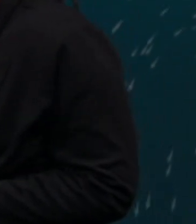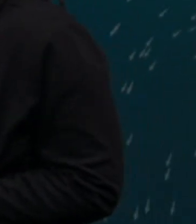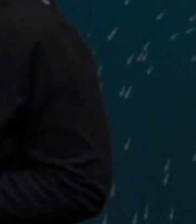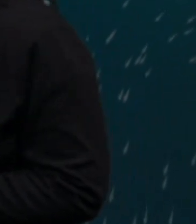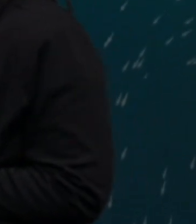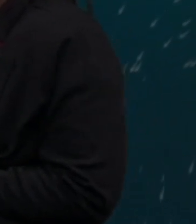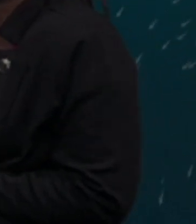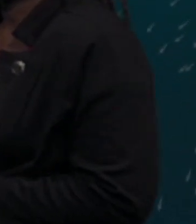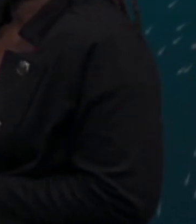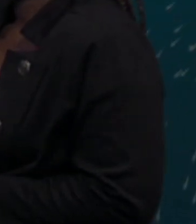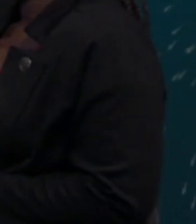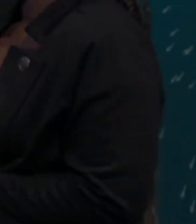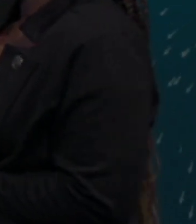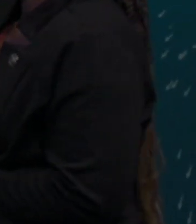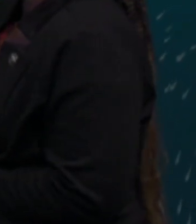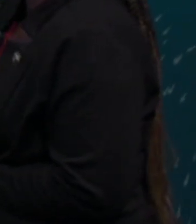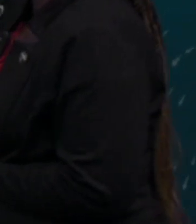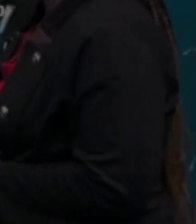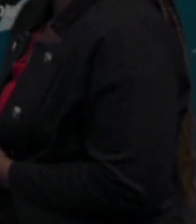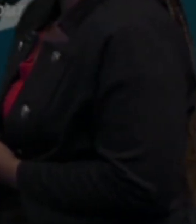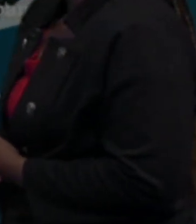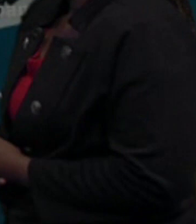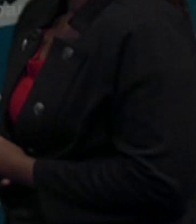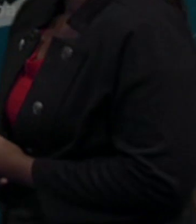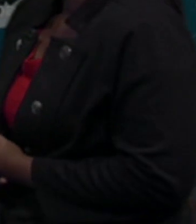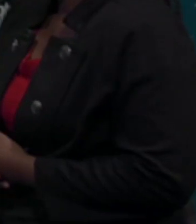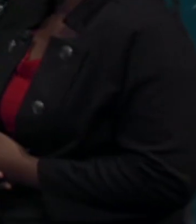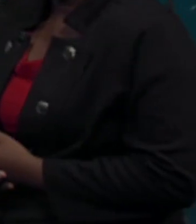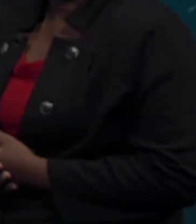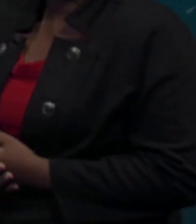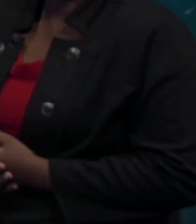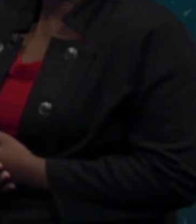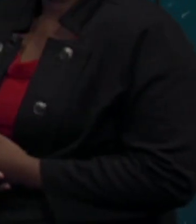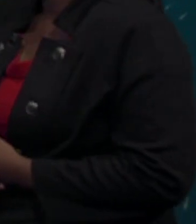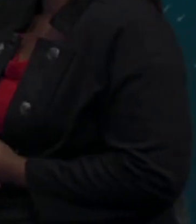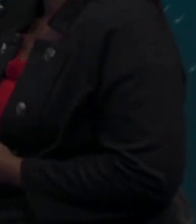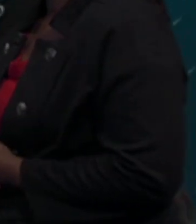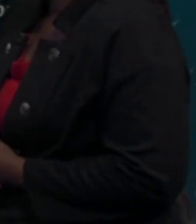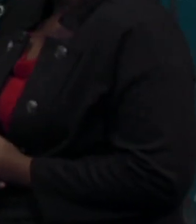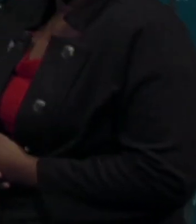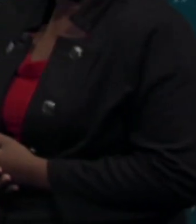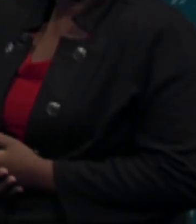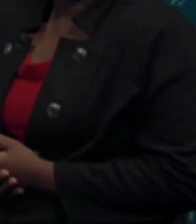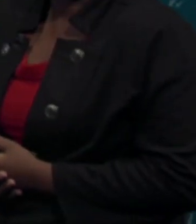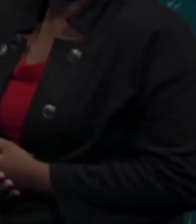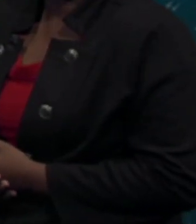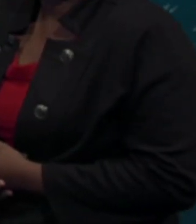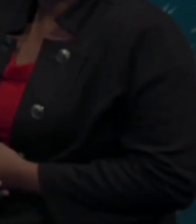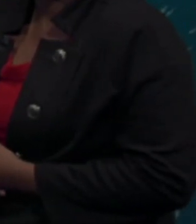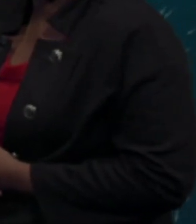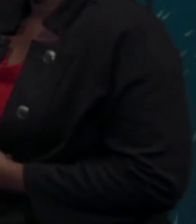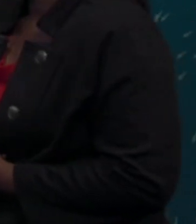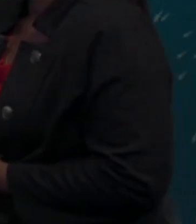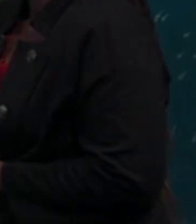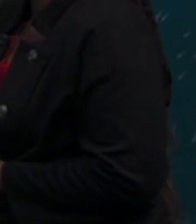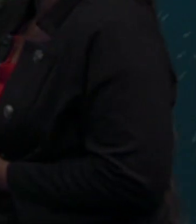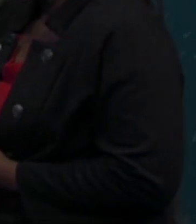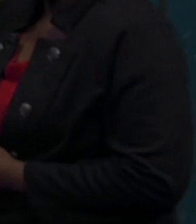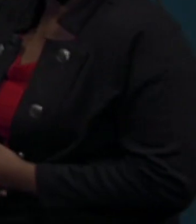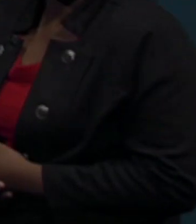tseo di a tswelela ka diperesente di le 60 segolobogolo yang ka kwa porofenseng ya kwa Free State le dikarolo dingwe tsa porofense ya